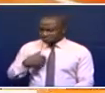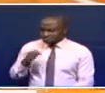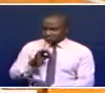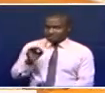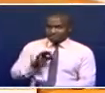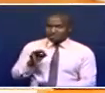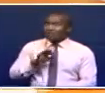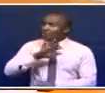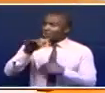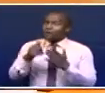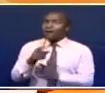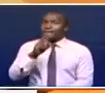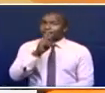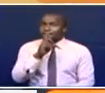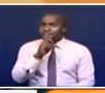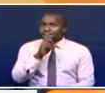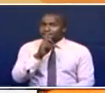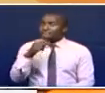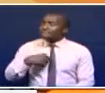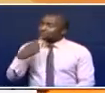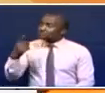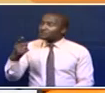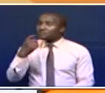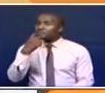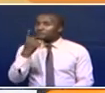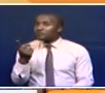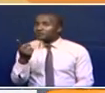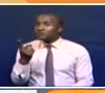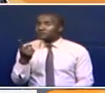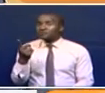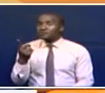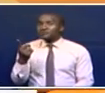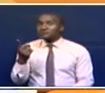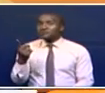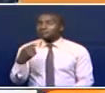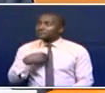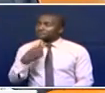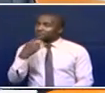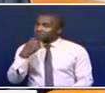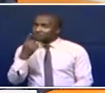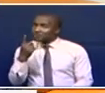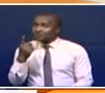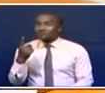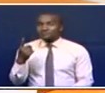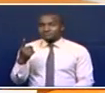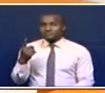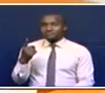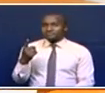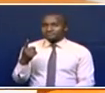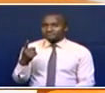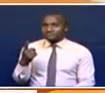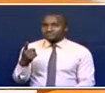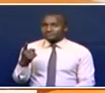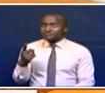dead silence. Then I told Mzee Moi, very boldly but quietly, diplomatically,